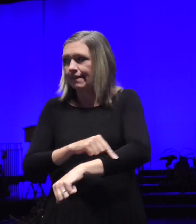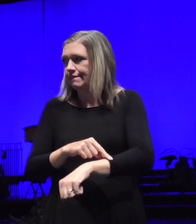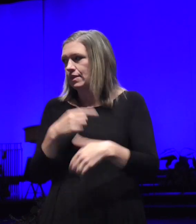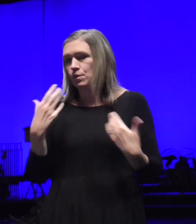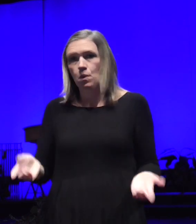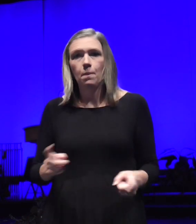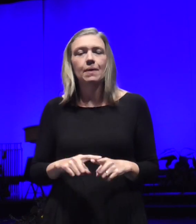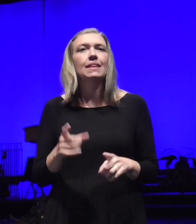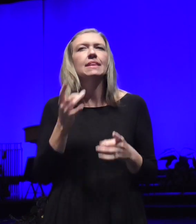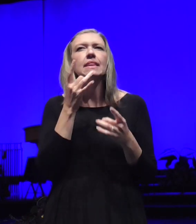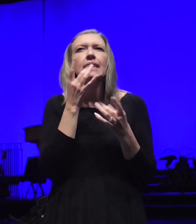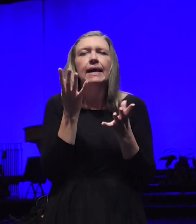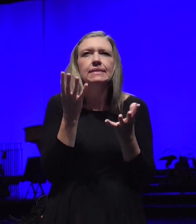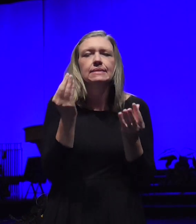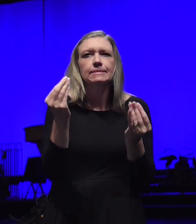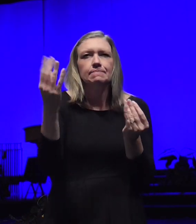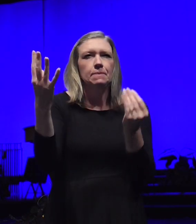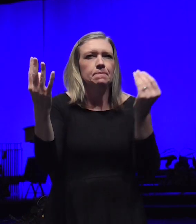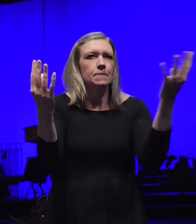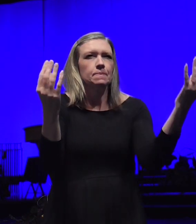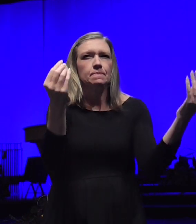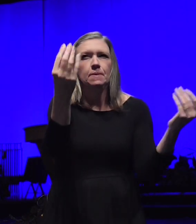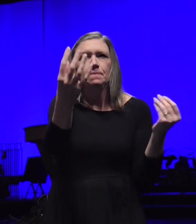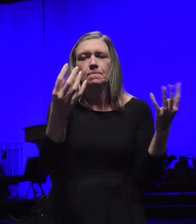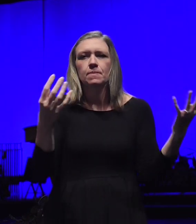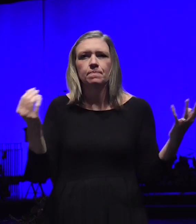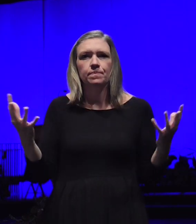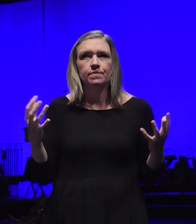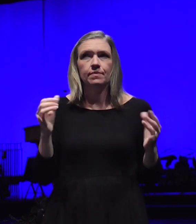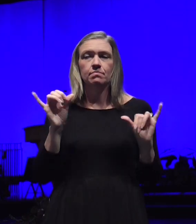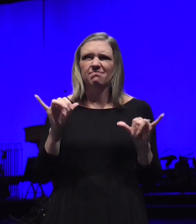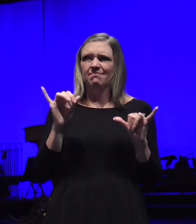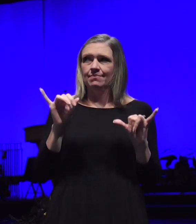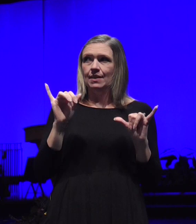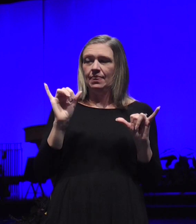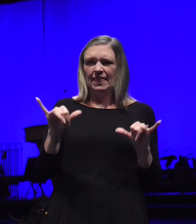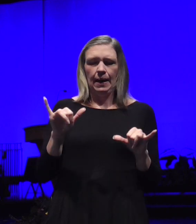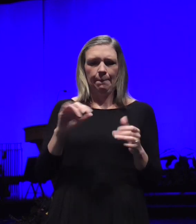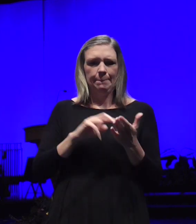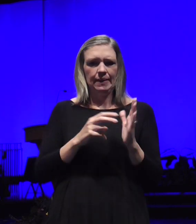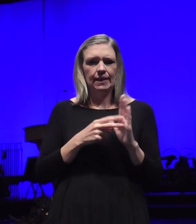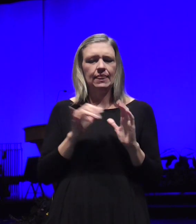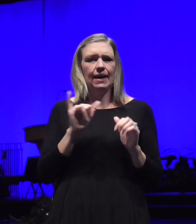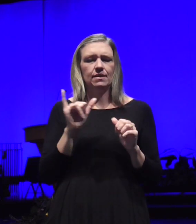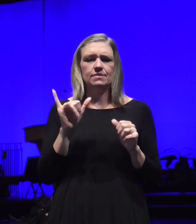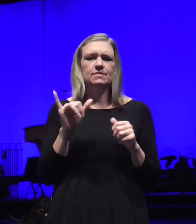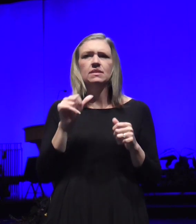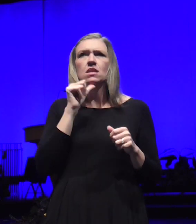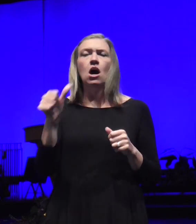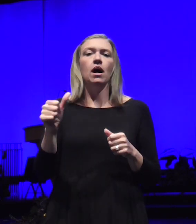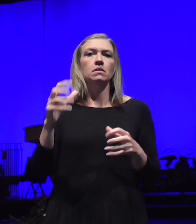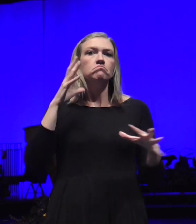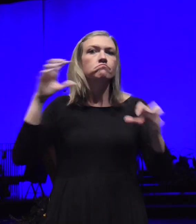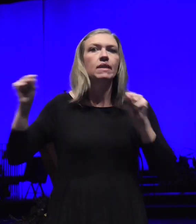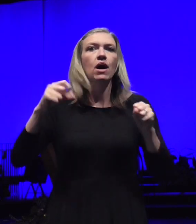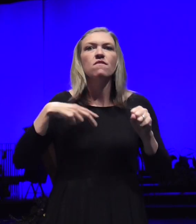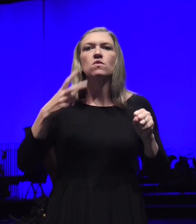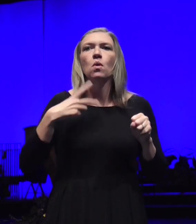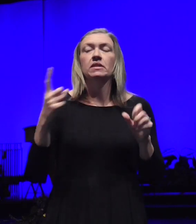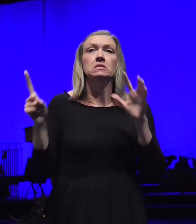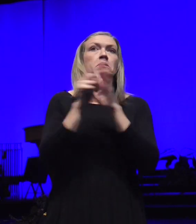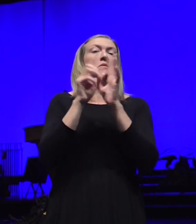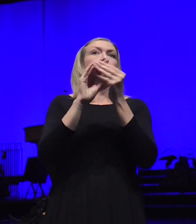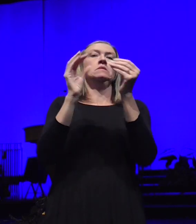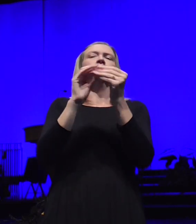saw these little lights. And what the meaning was, and it wasn't like a booming voice came forth or anything, but what I